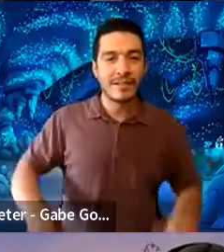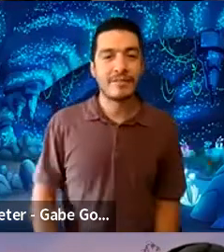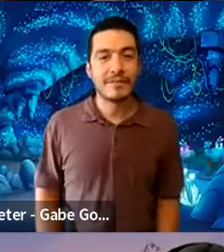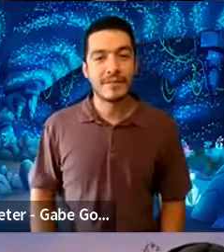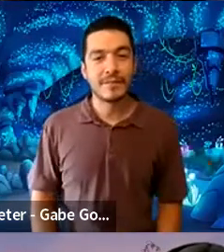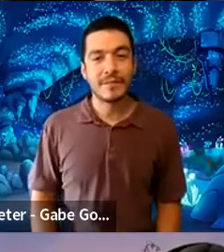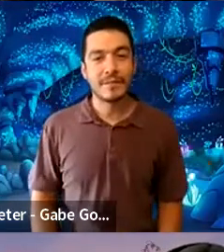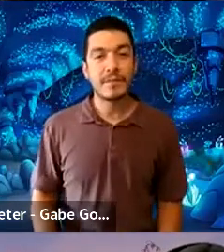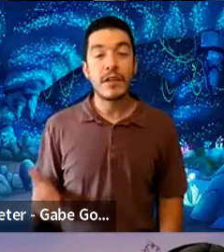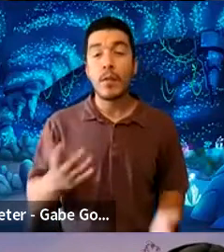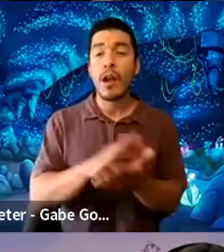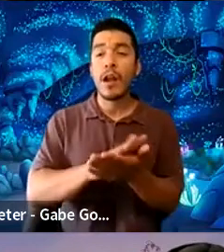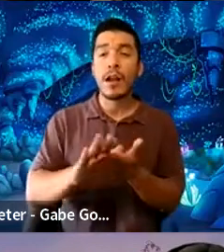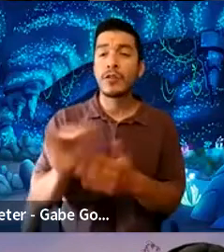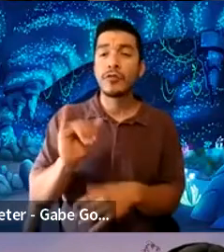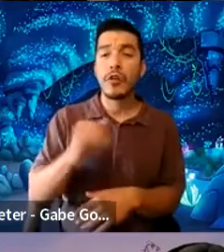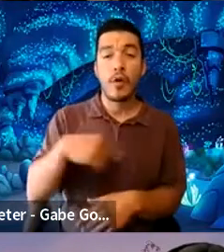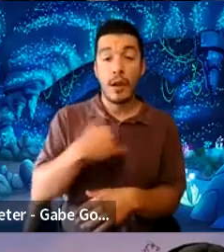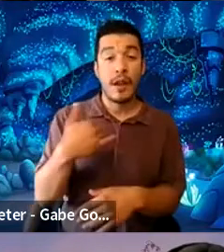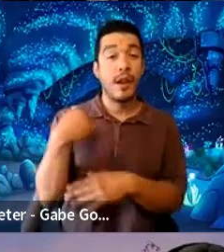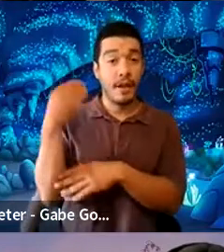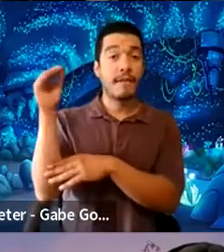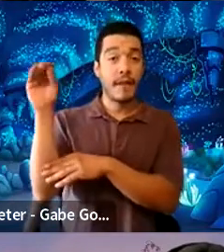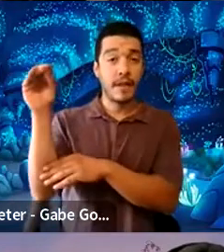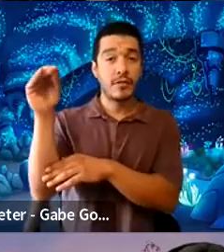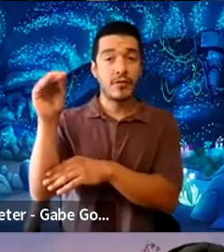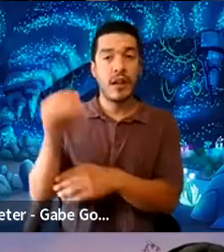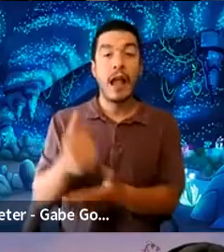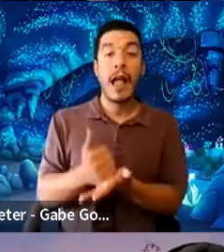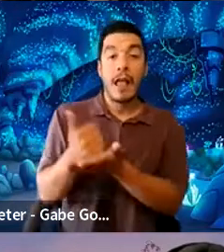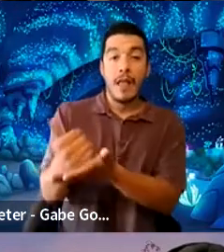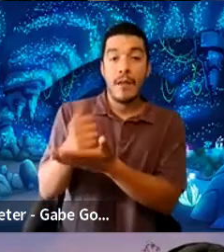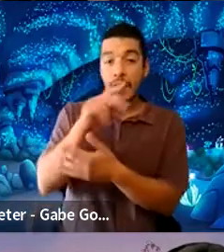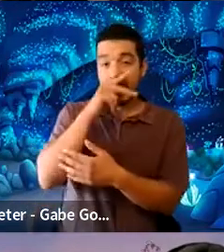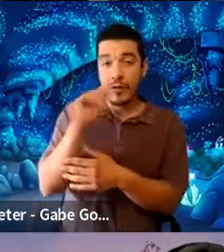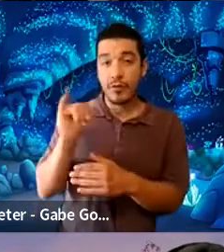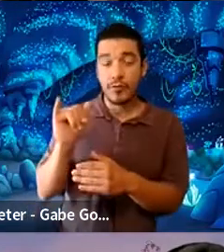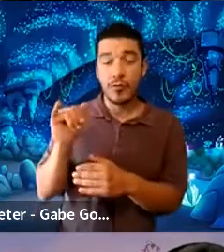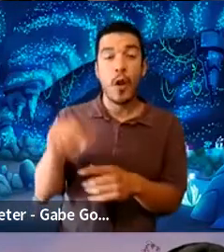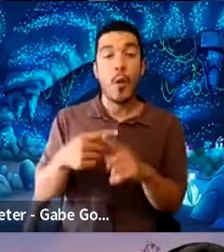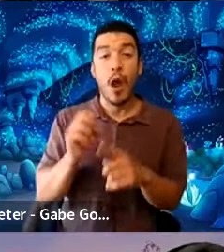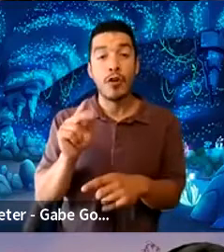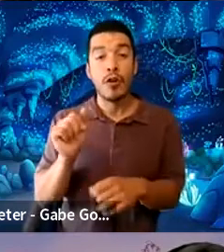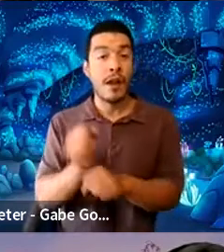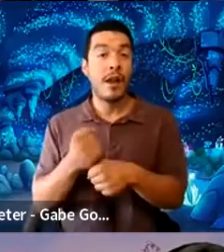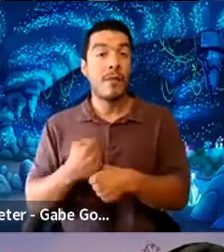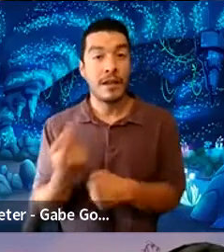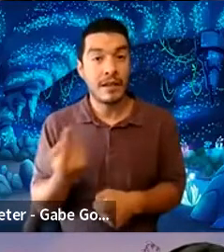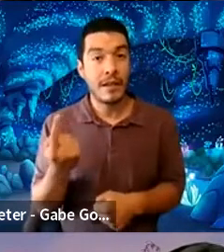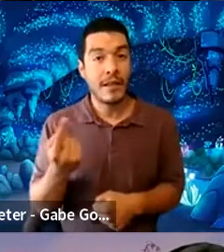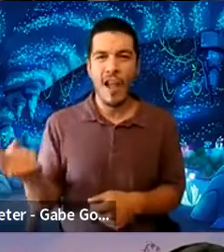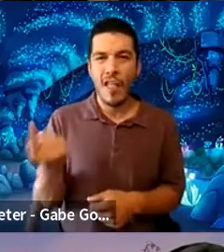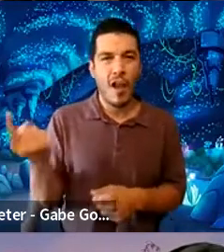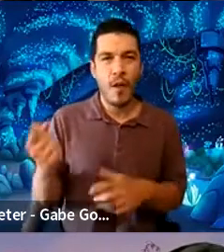And what's nice as well is we have the dinos like helping the kids as well. So when Eureka's making inventions, they're